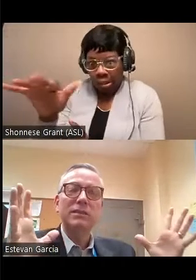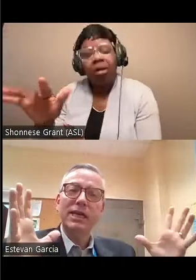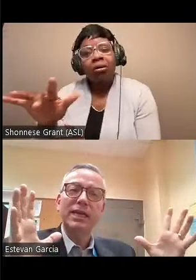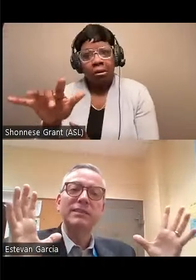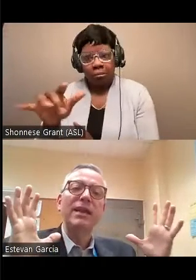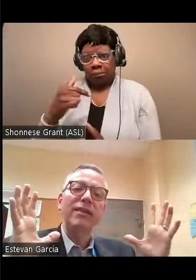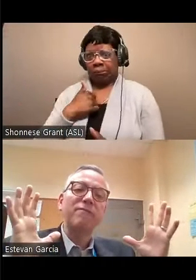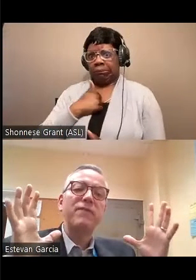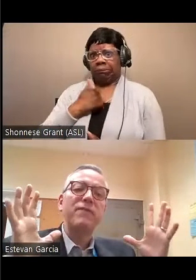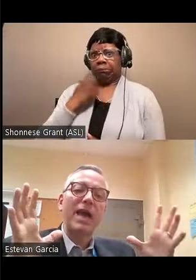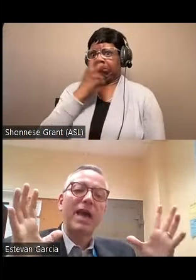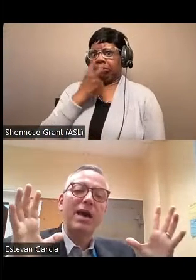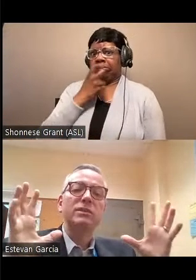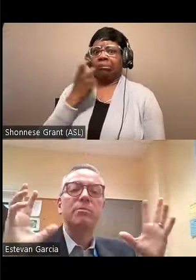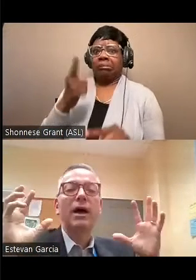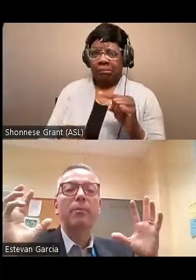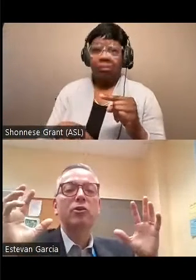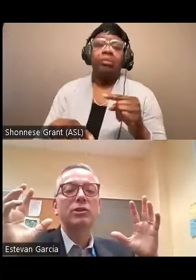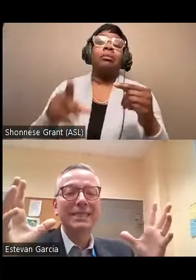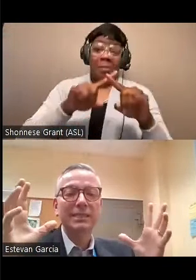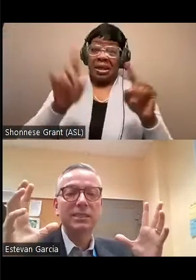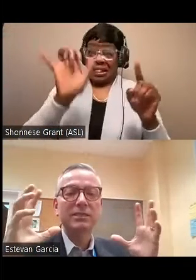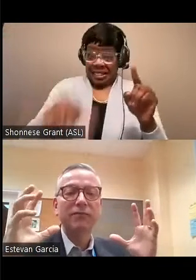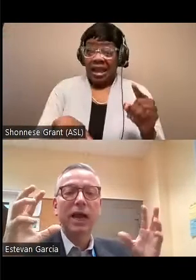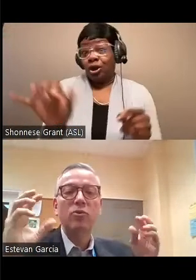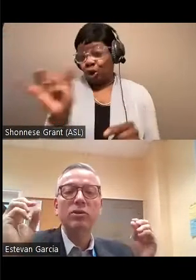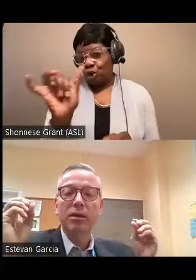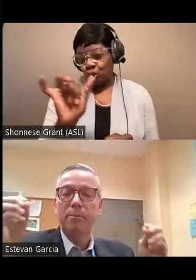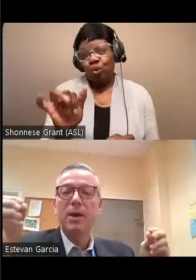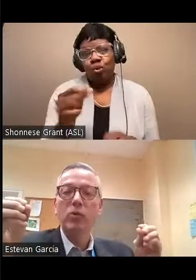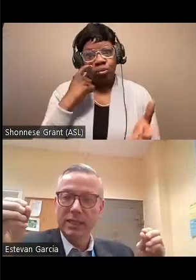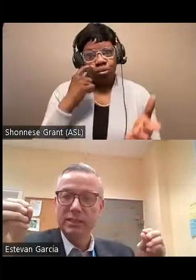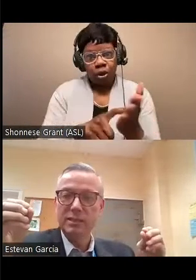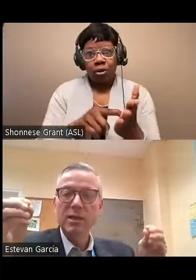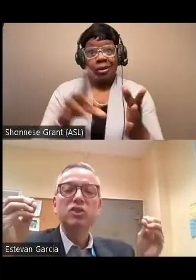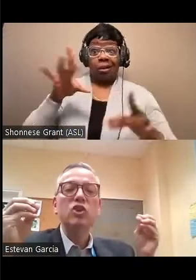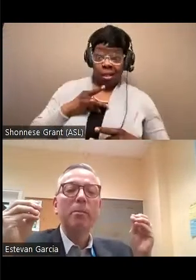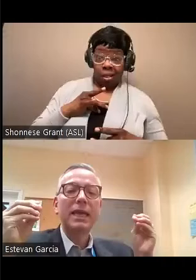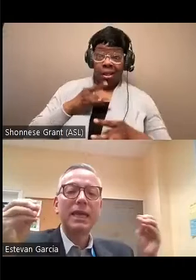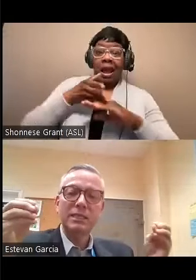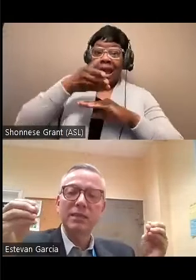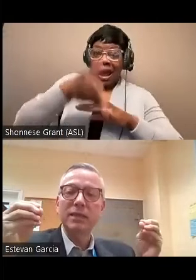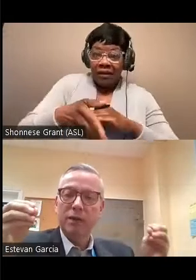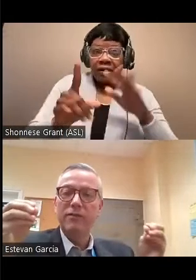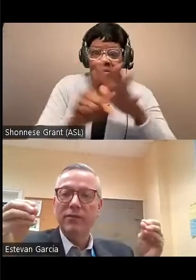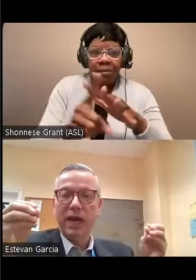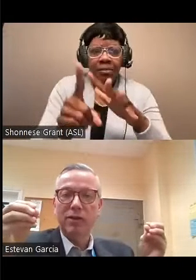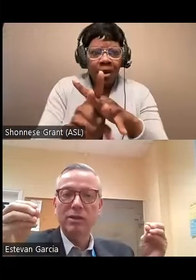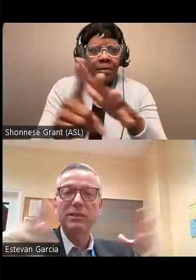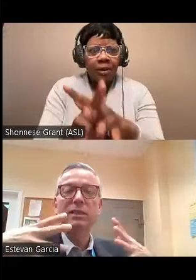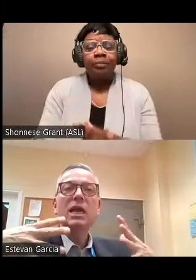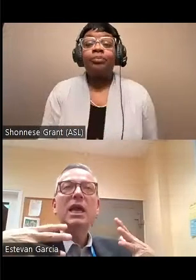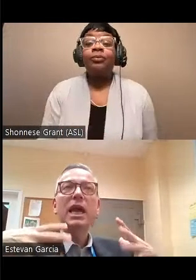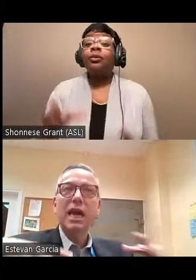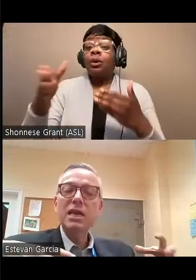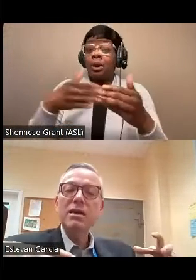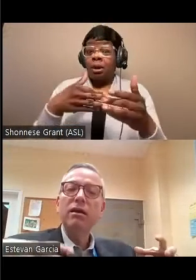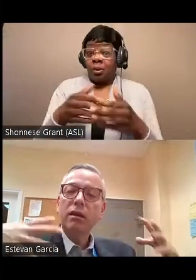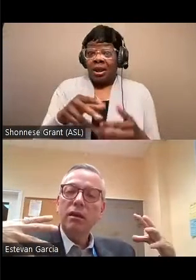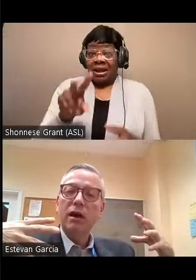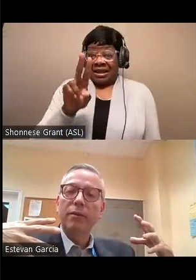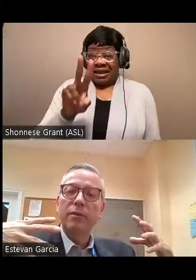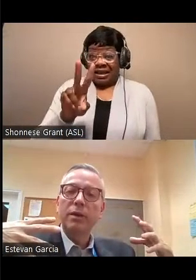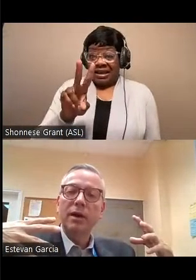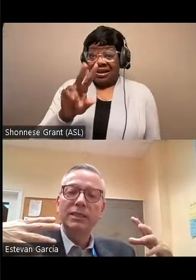they've done studies and they've found persistent viral components, so pieces of the virus